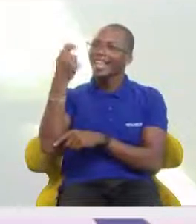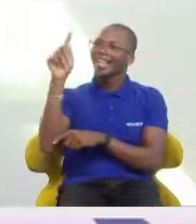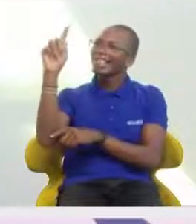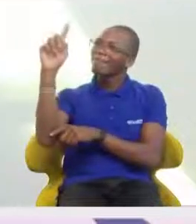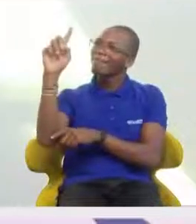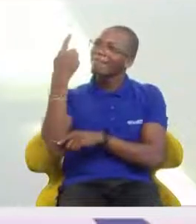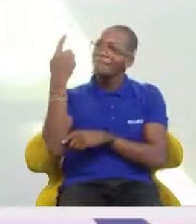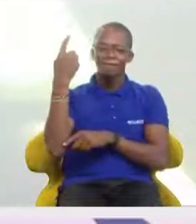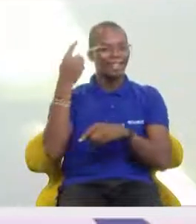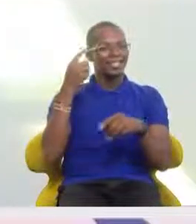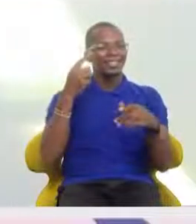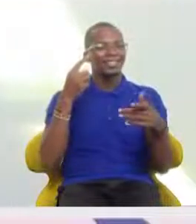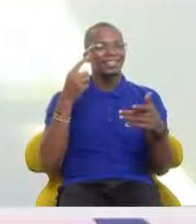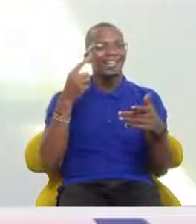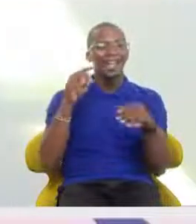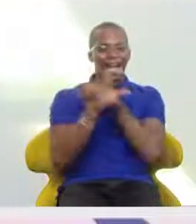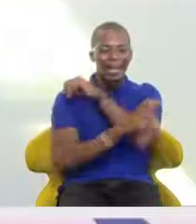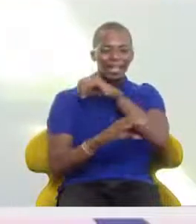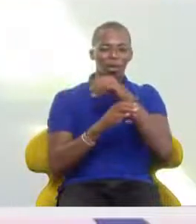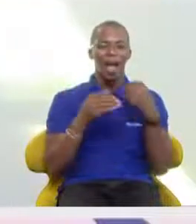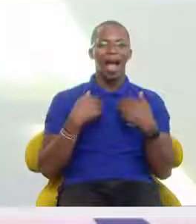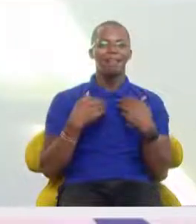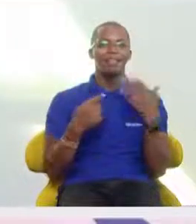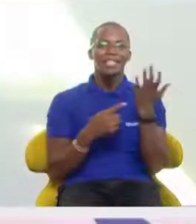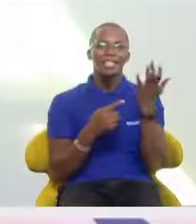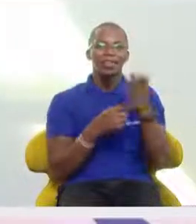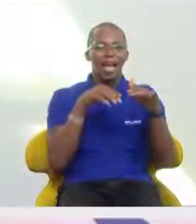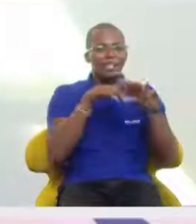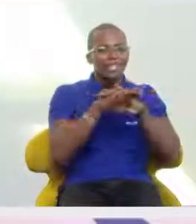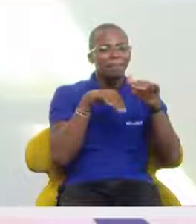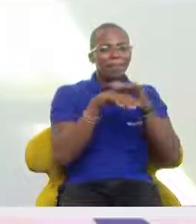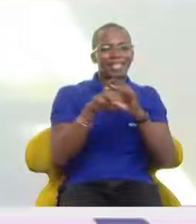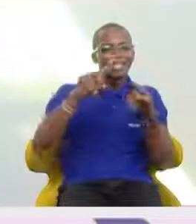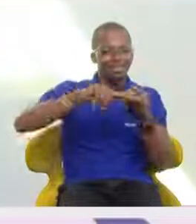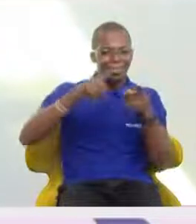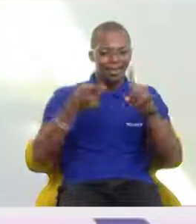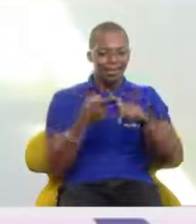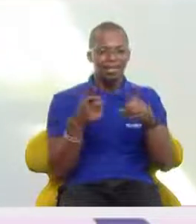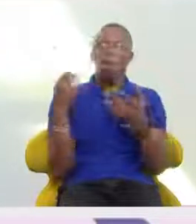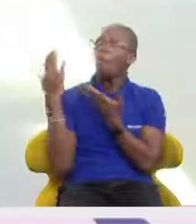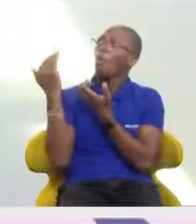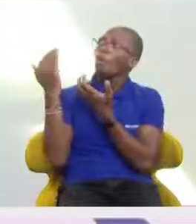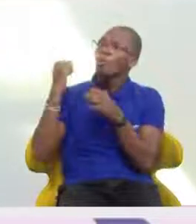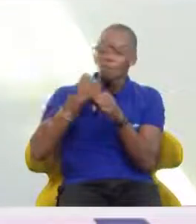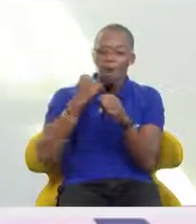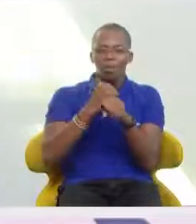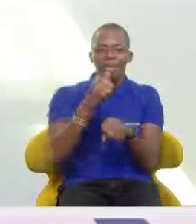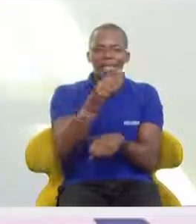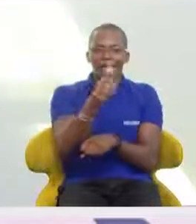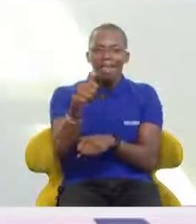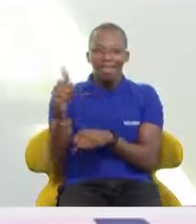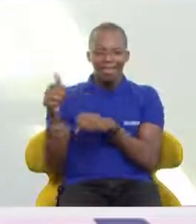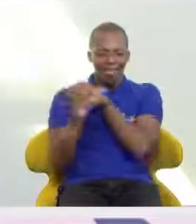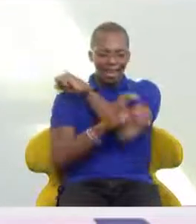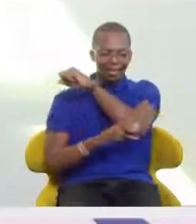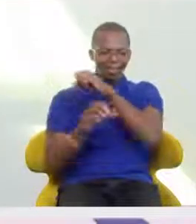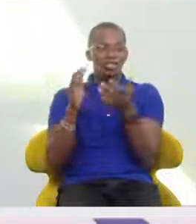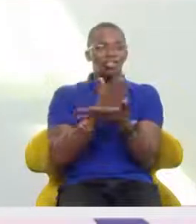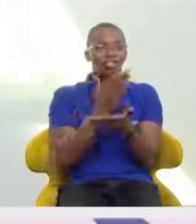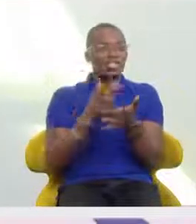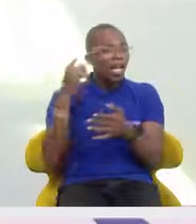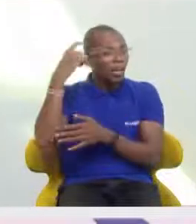remember 70% of disabilities are hidden. Take advantage of this new standard and develop products and